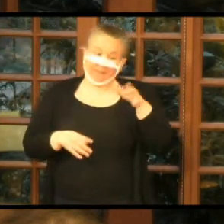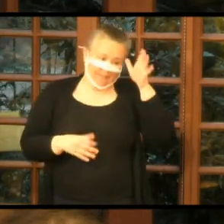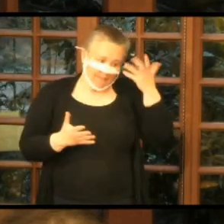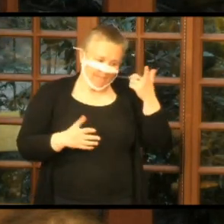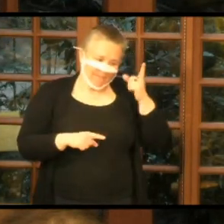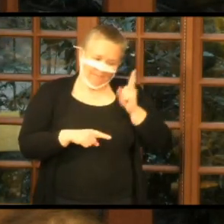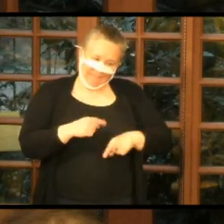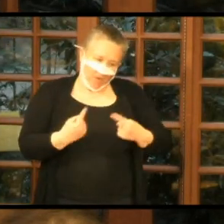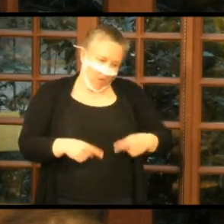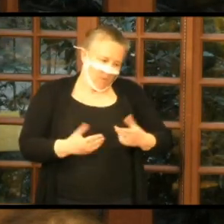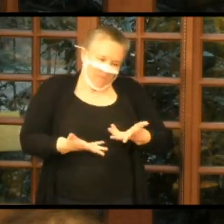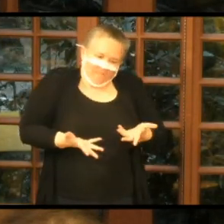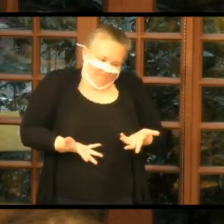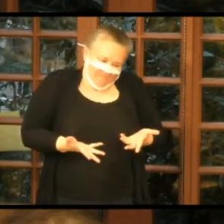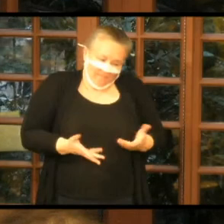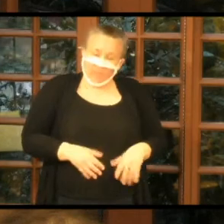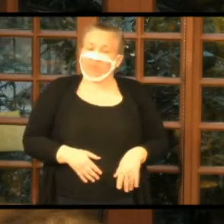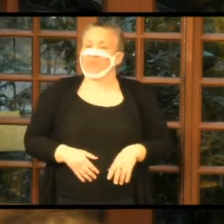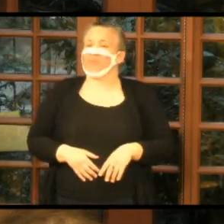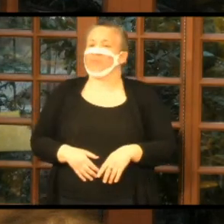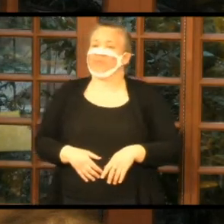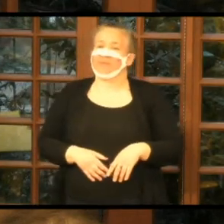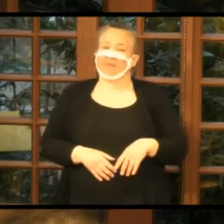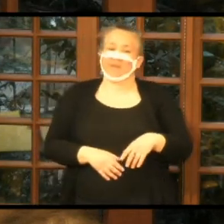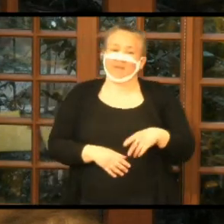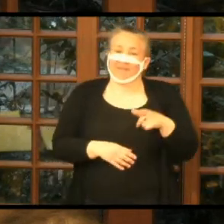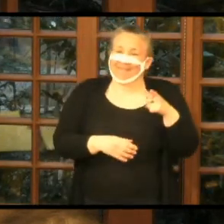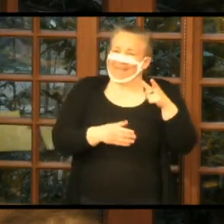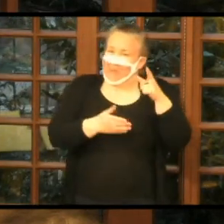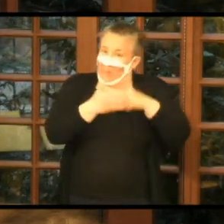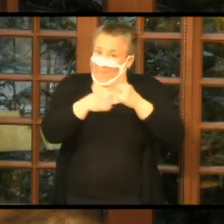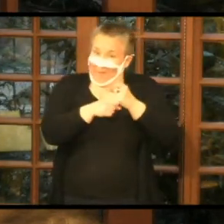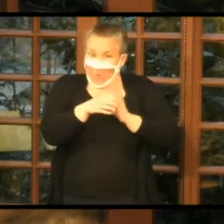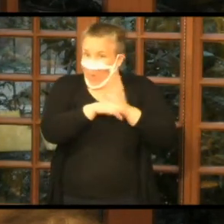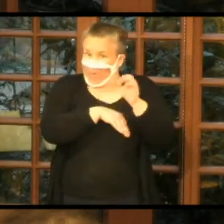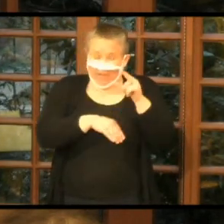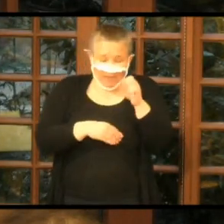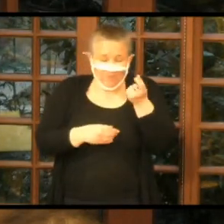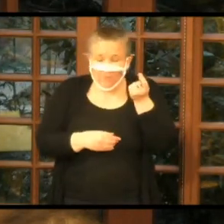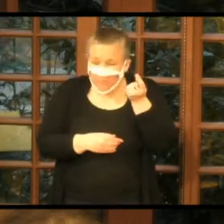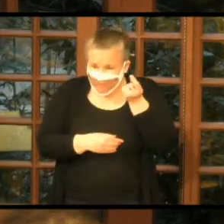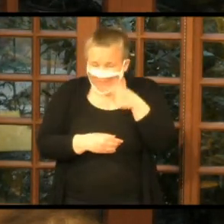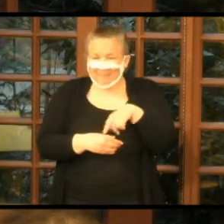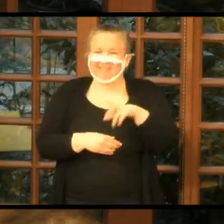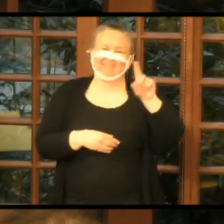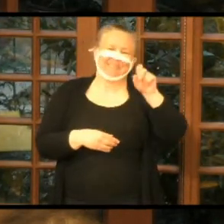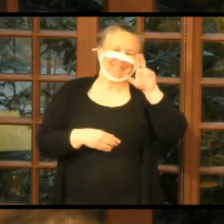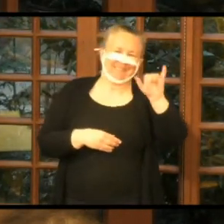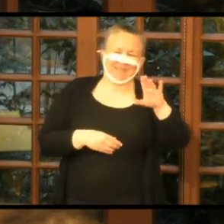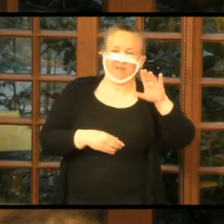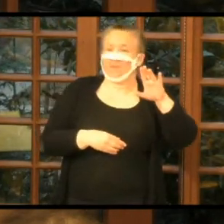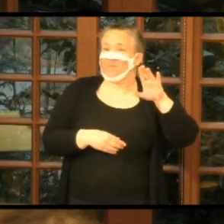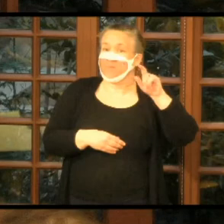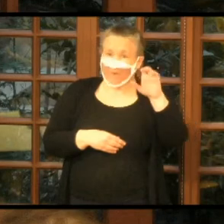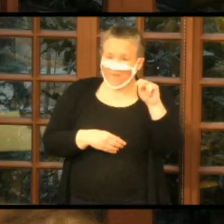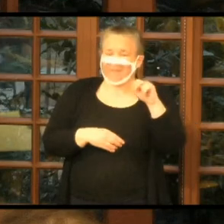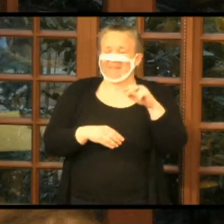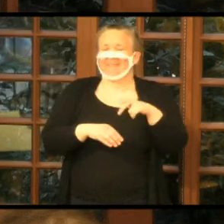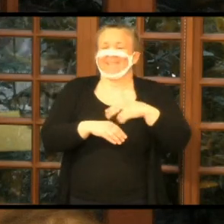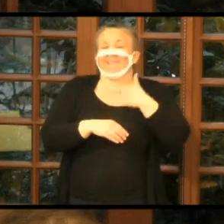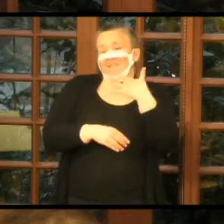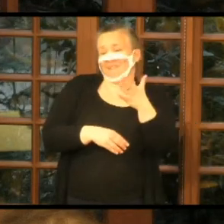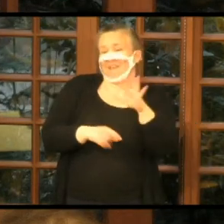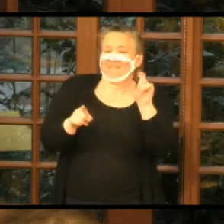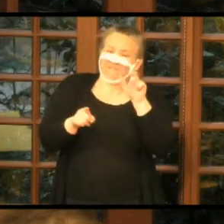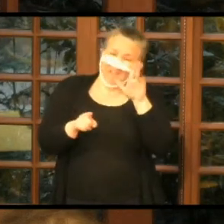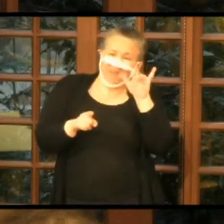argue. What had pushed February over the edge specifically was Danny Brown calling sing-song from the row behind her, February